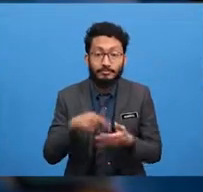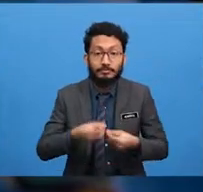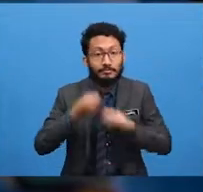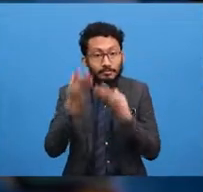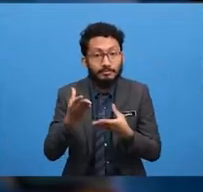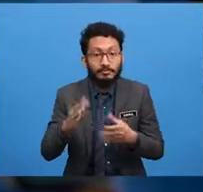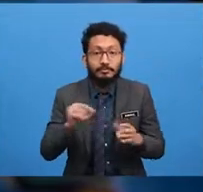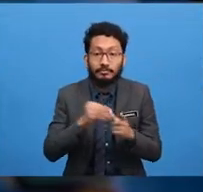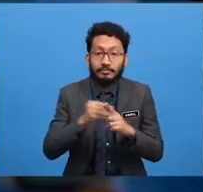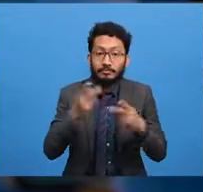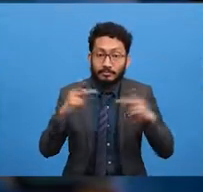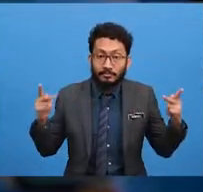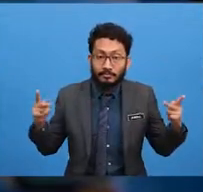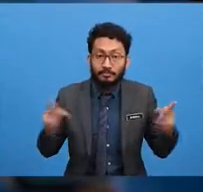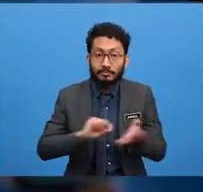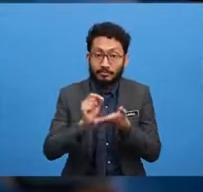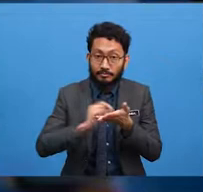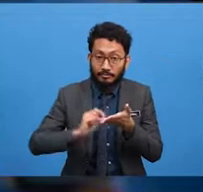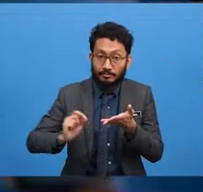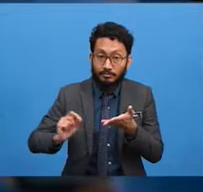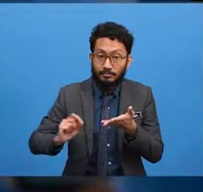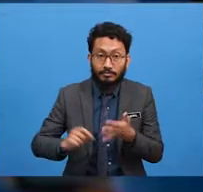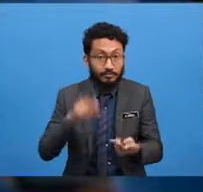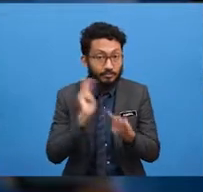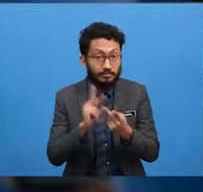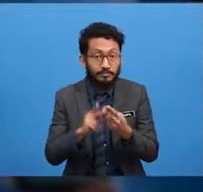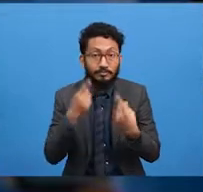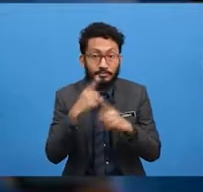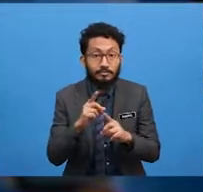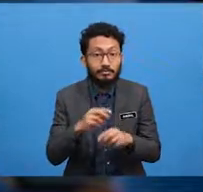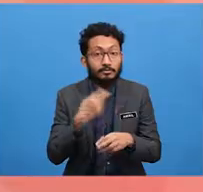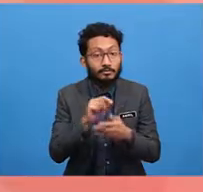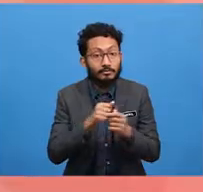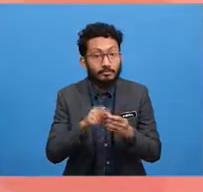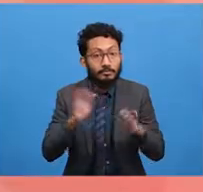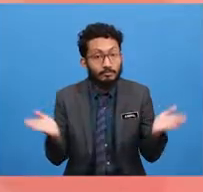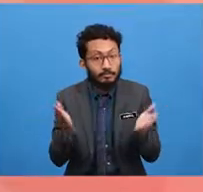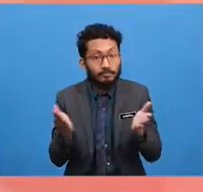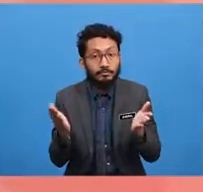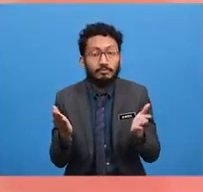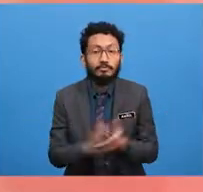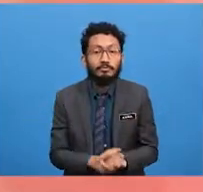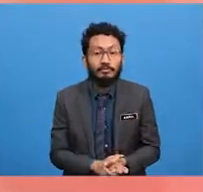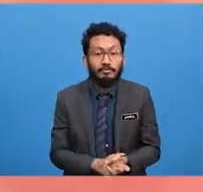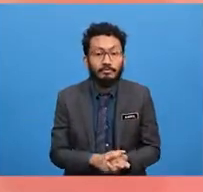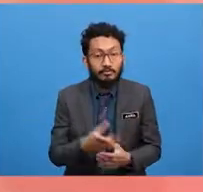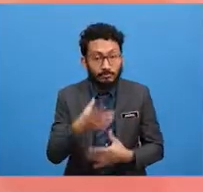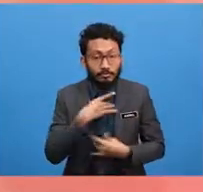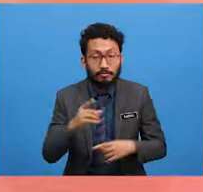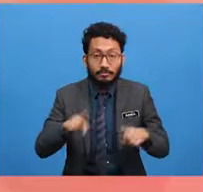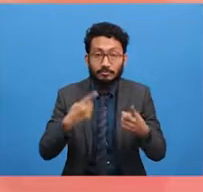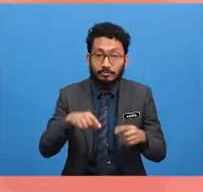phrases. Write an appropriate response for each prompt. Would you like to go fishing